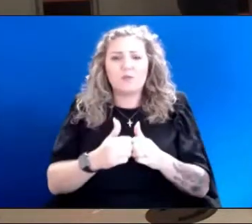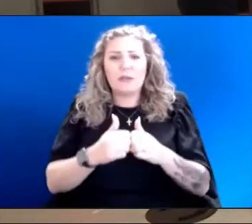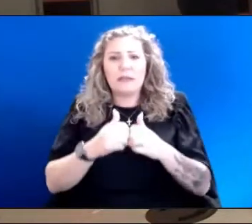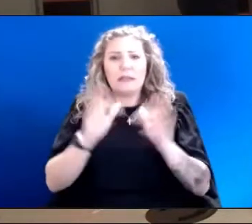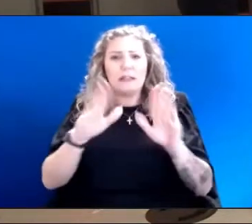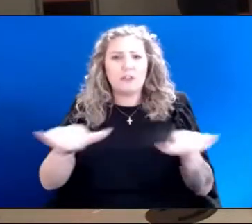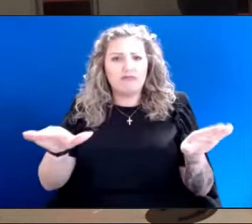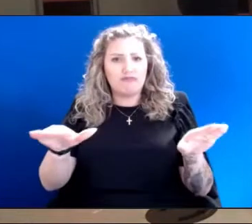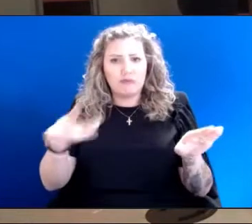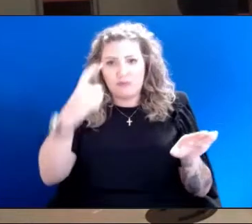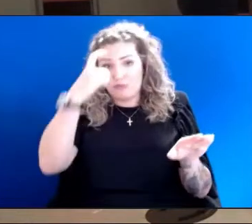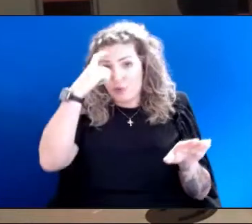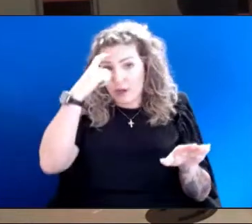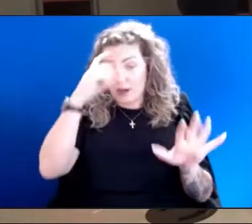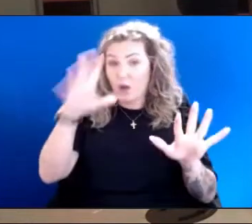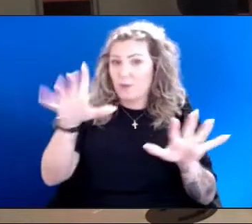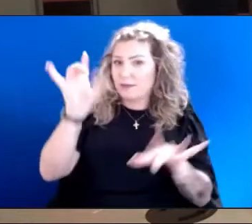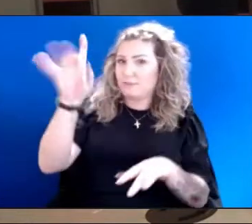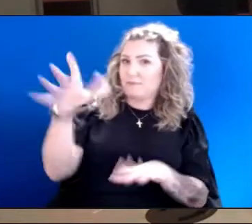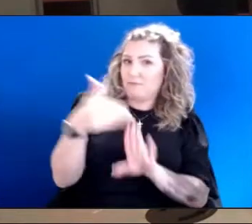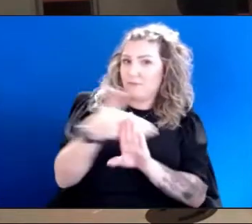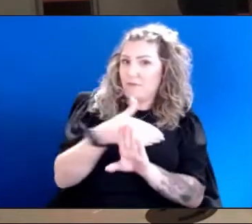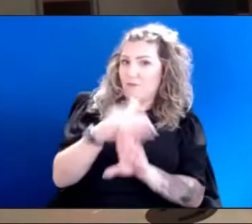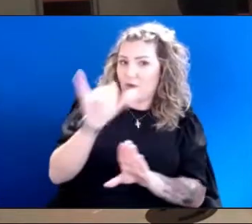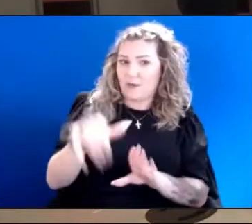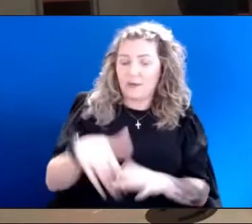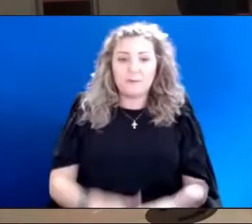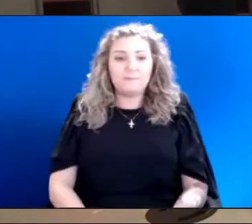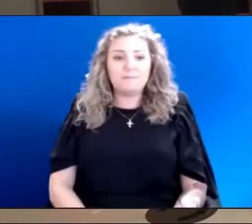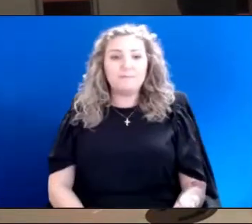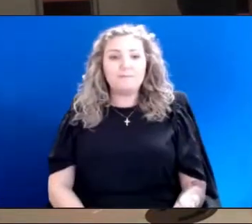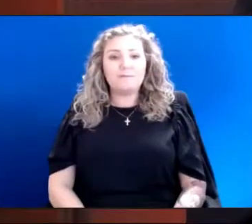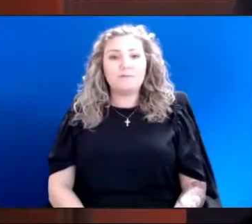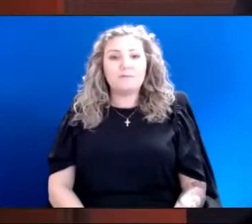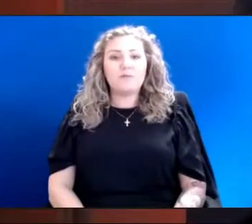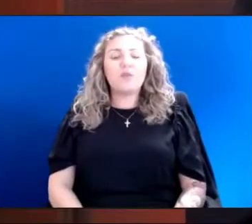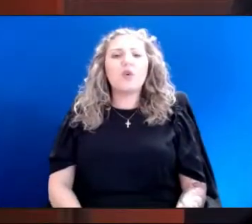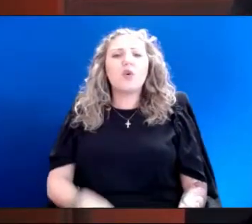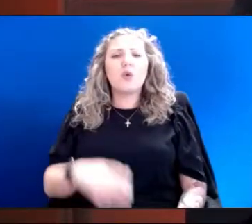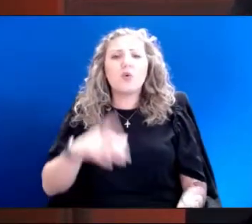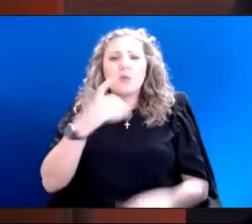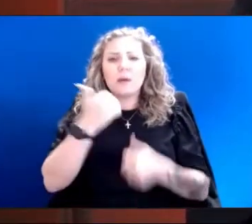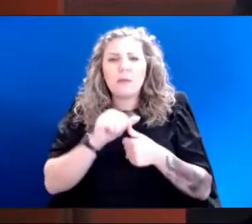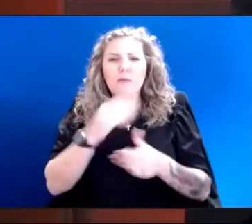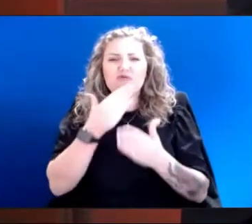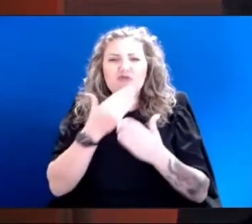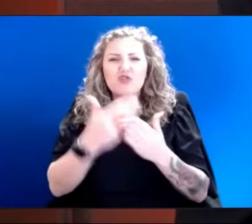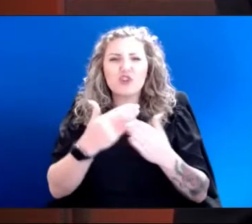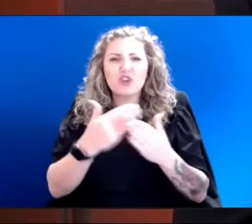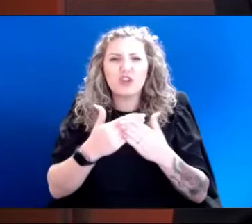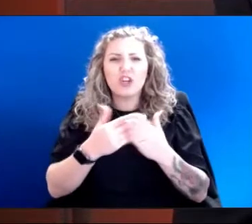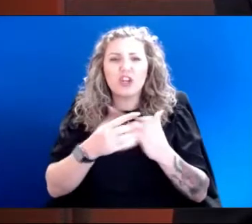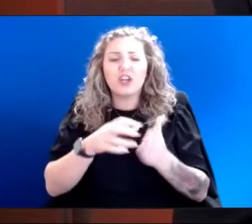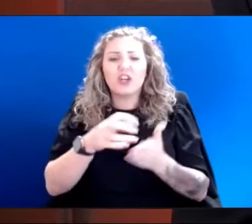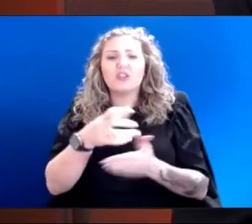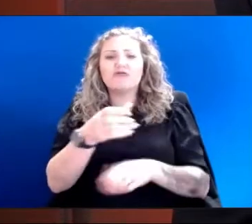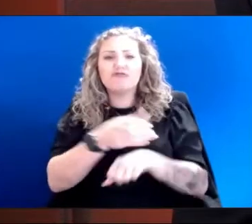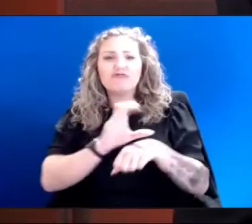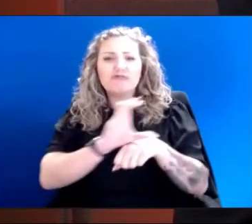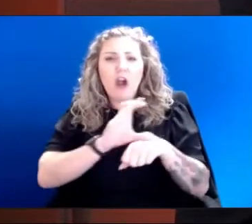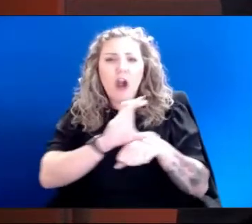number one, something I want to throw to quickly before that is, think of a good chocolate chip cookie. You know how you make it better? Add a little salt to it.